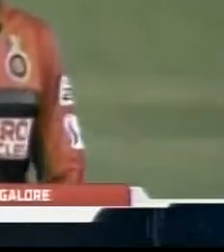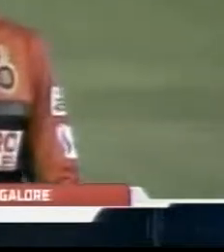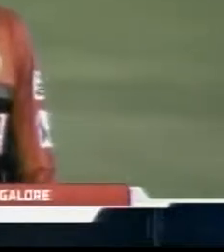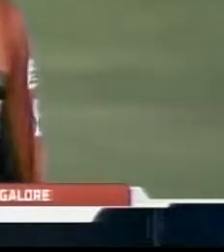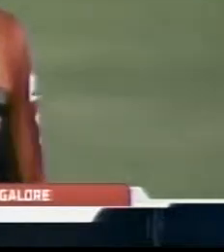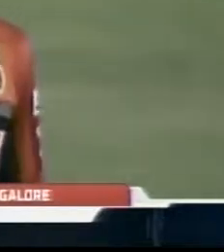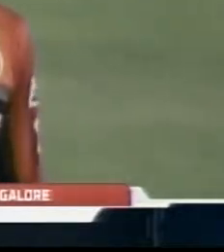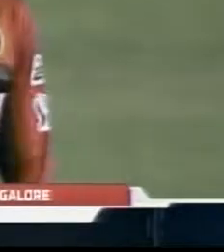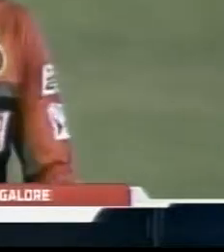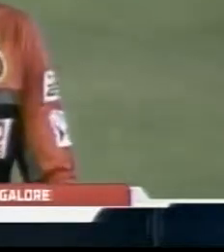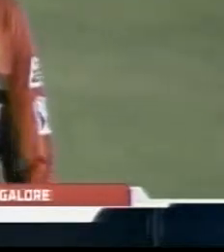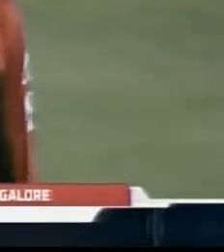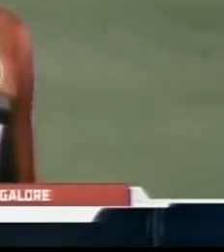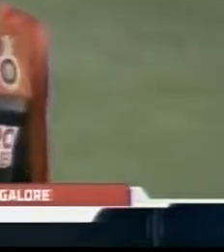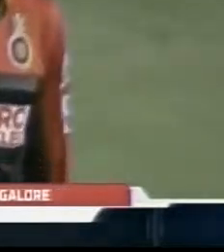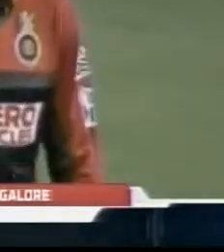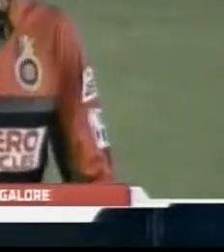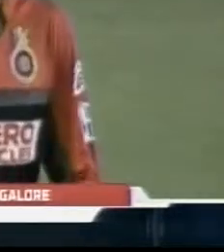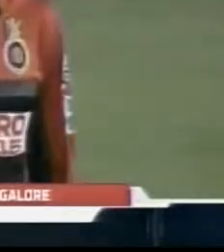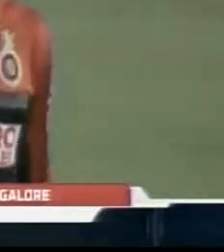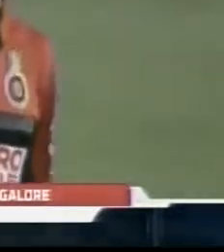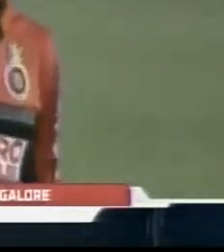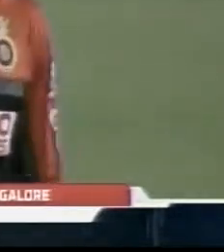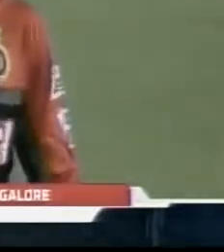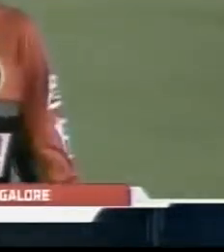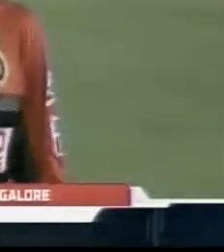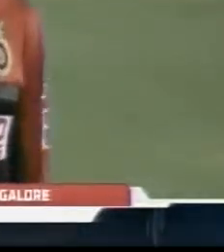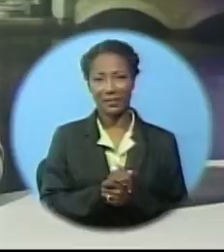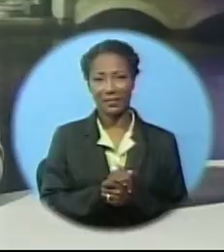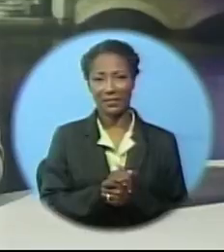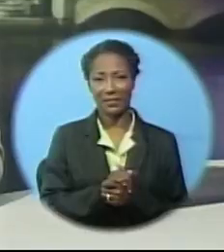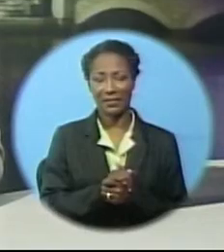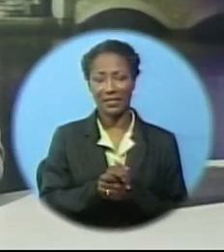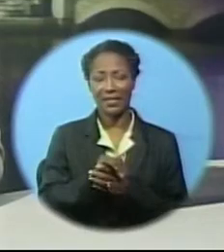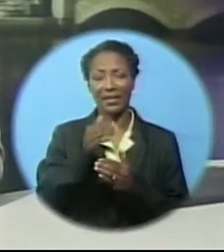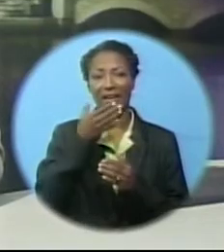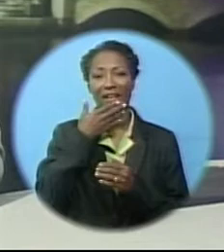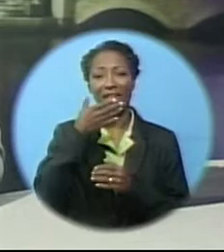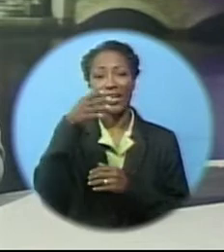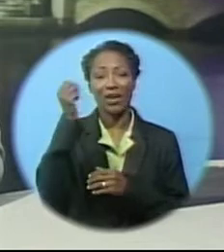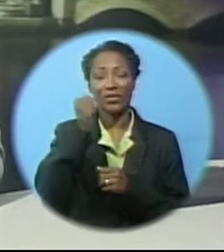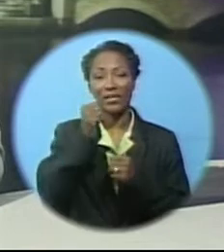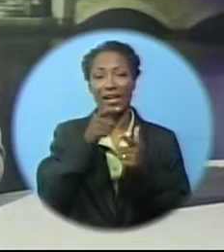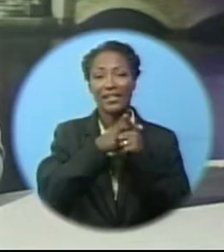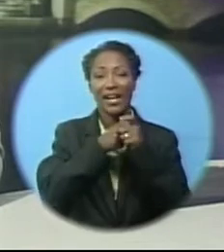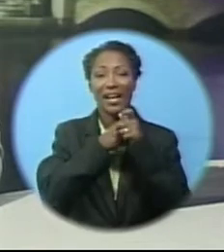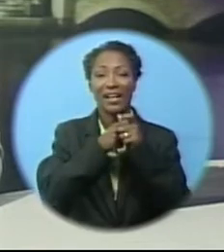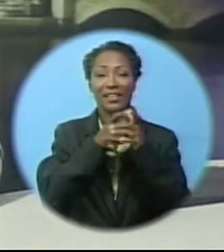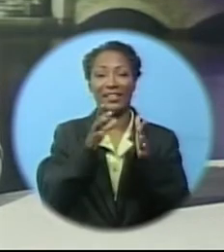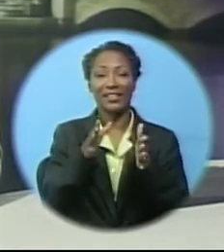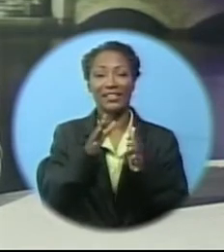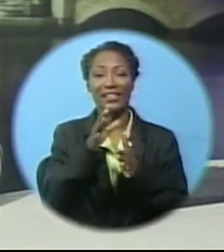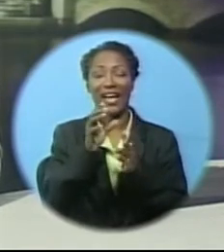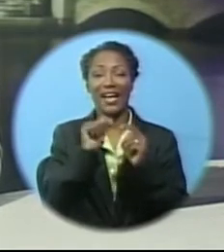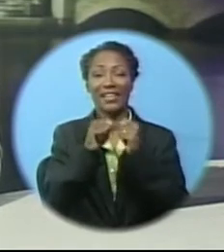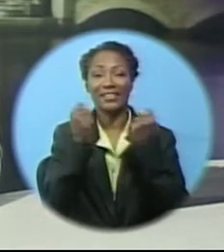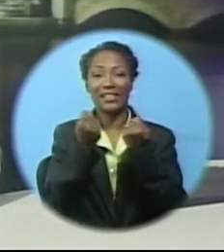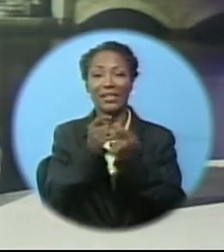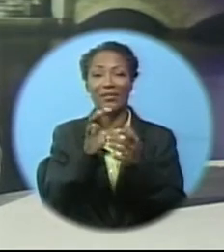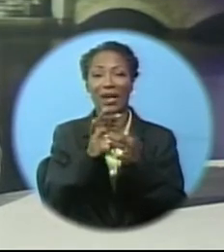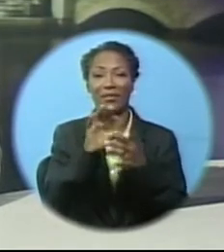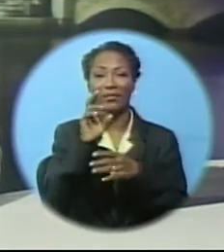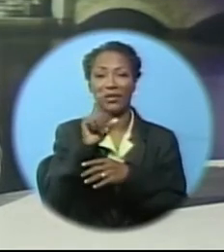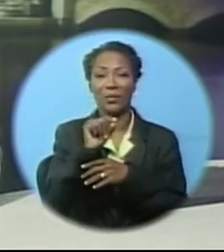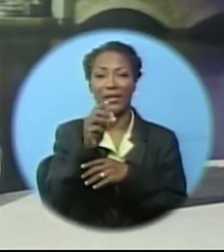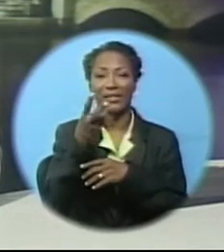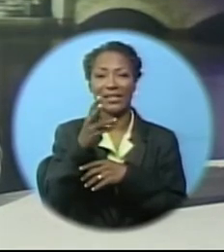are victorious. They win by 13 runs. Well, the outstanding athletes and teams of the 2016